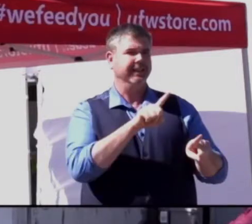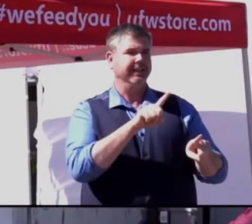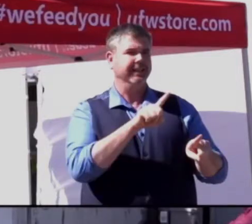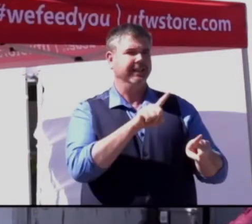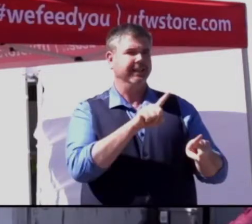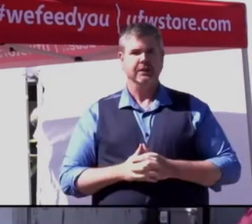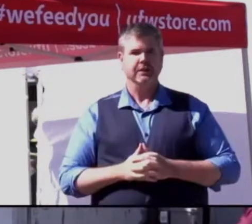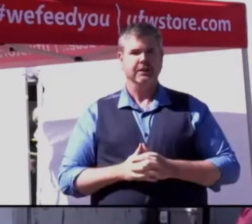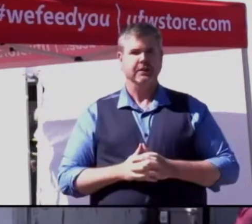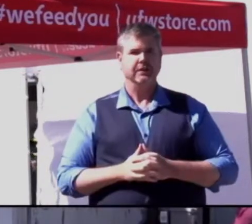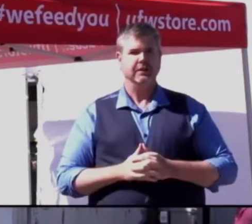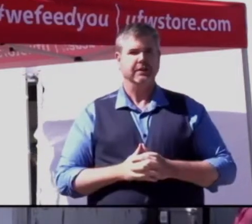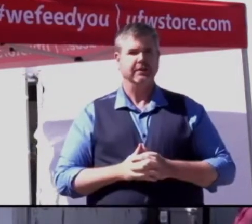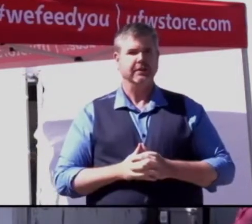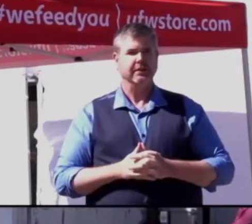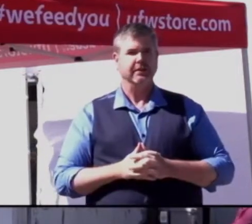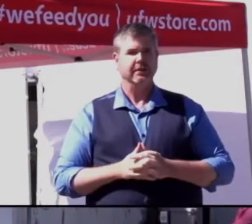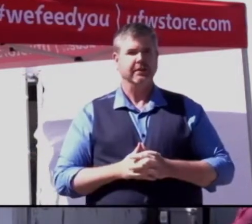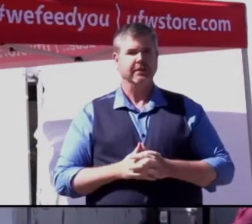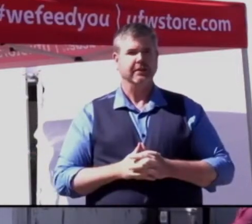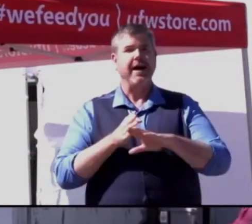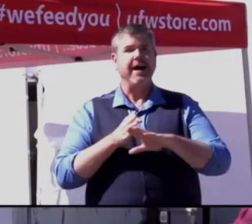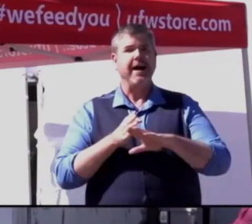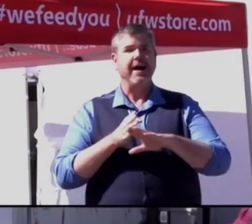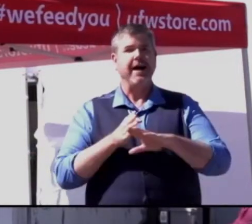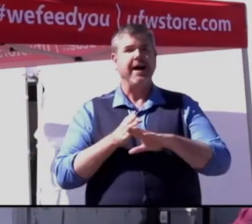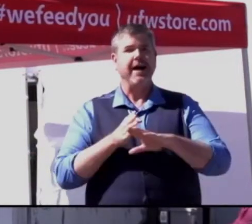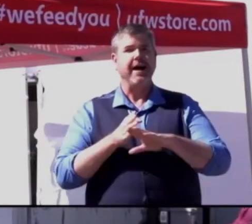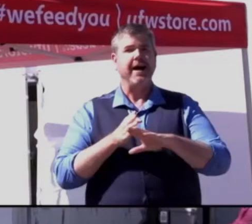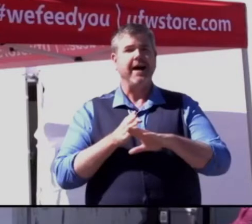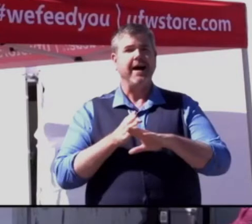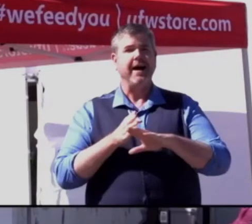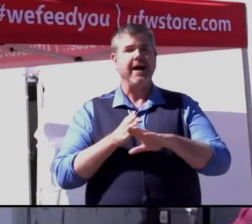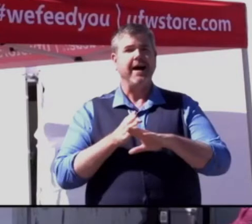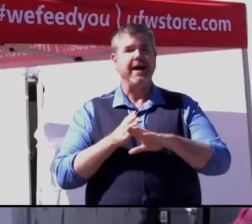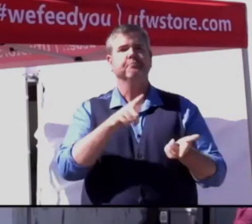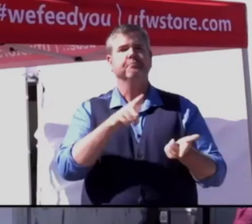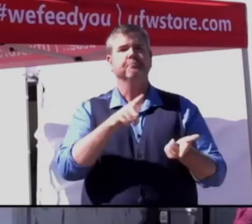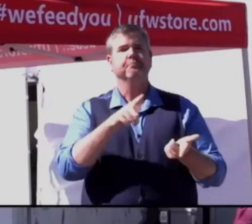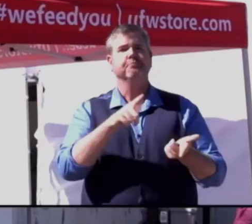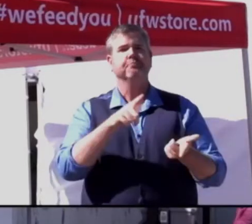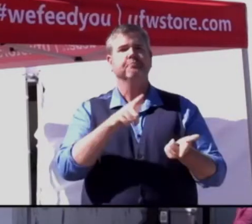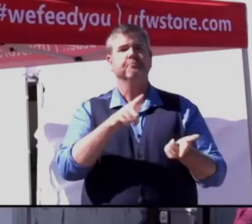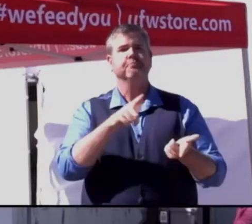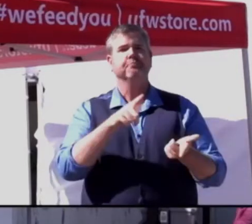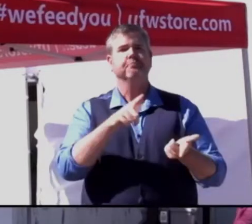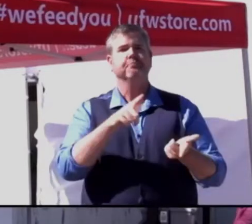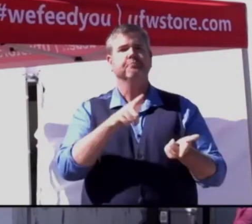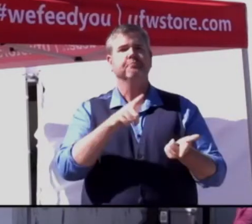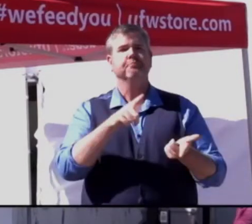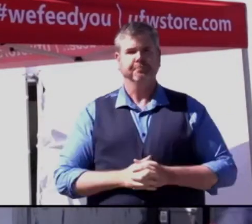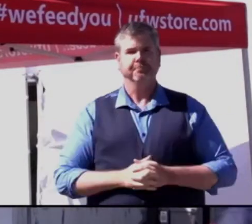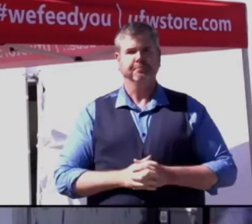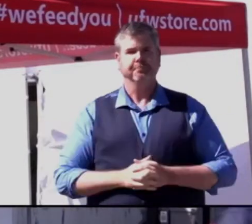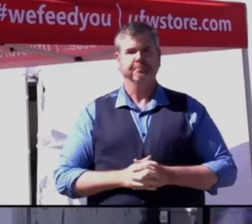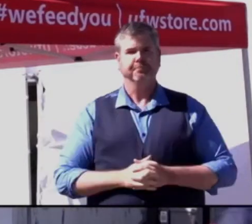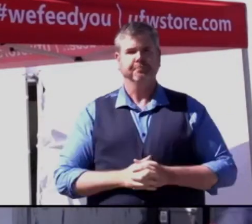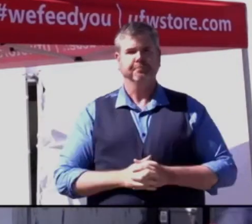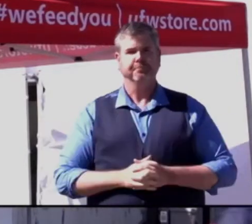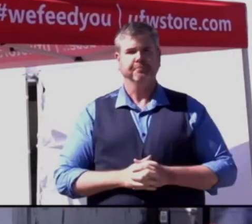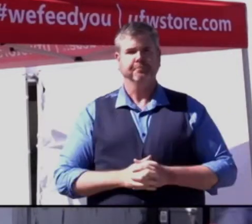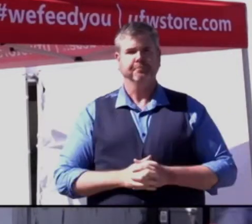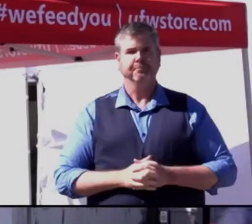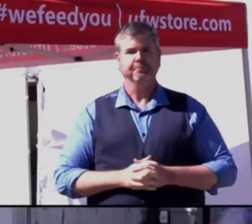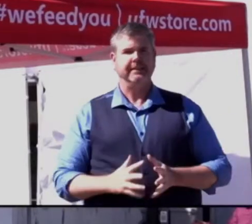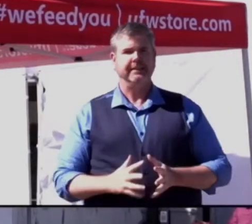we will be moving into a Spanish segment in where we will also have Spanish speakers. Right after that, we'll have statements from the podium